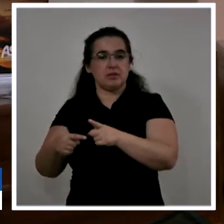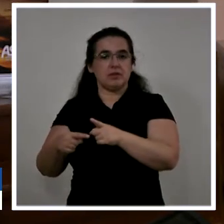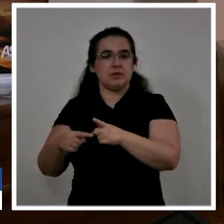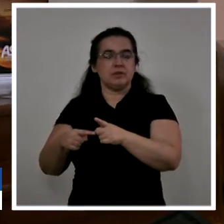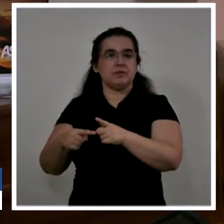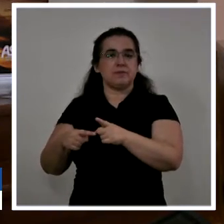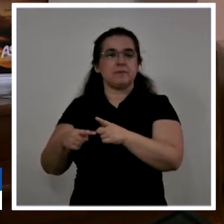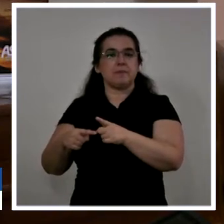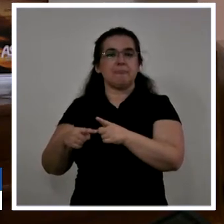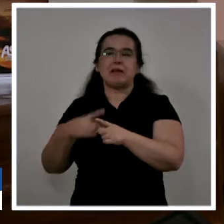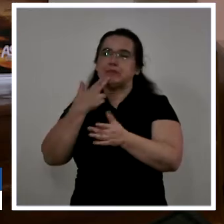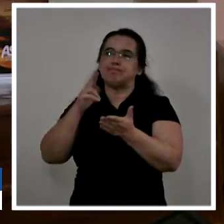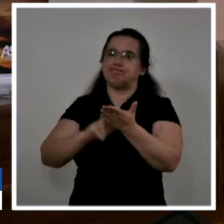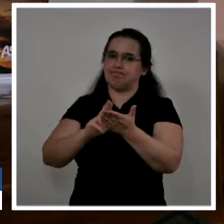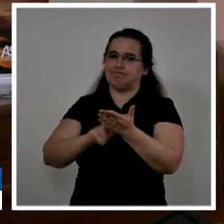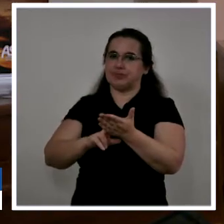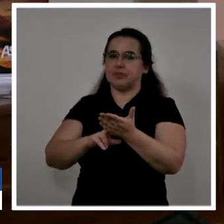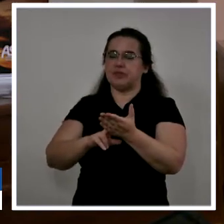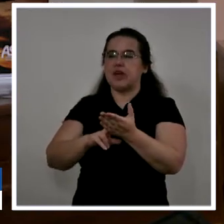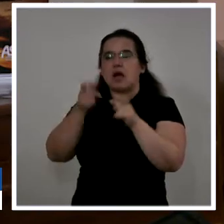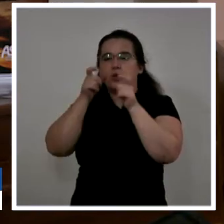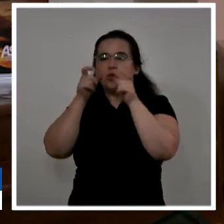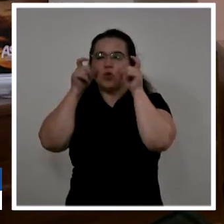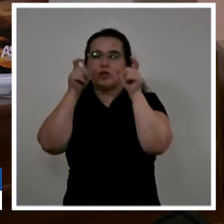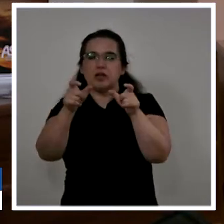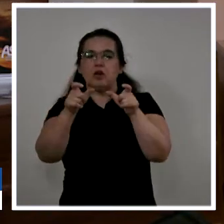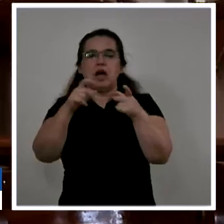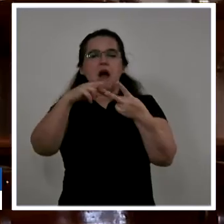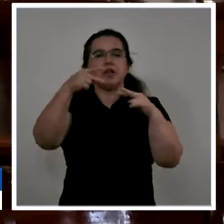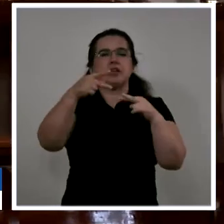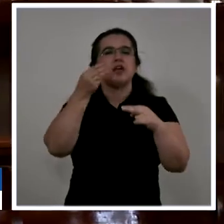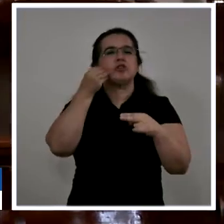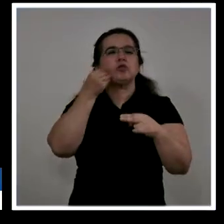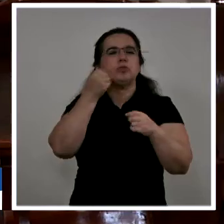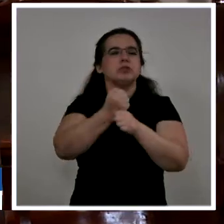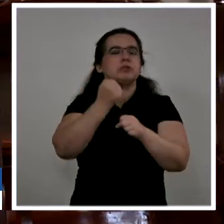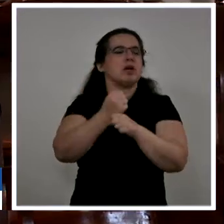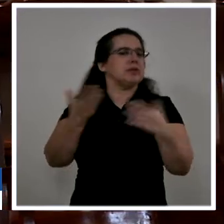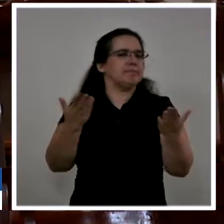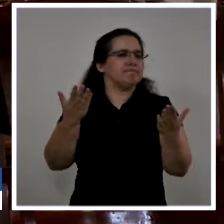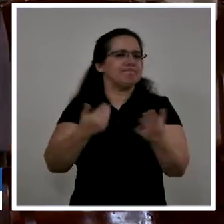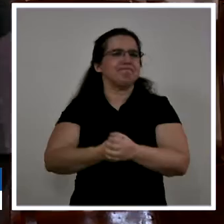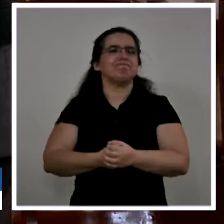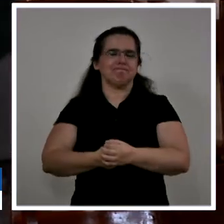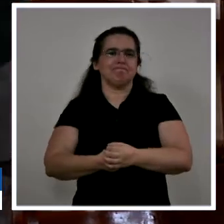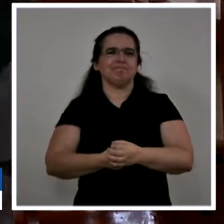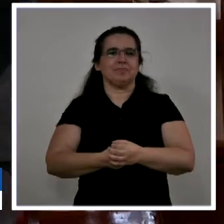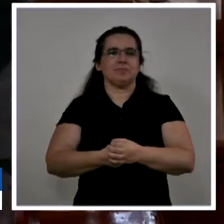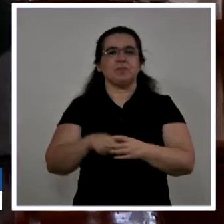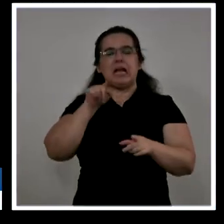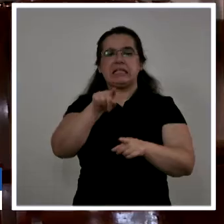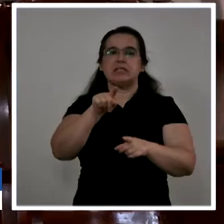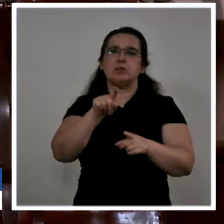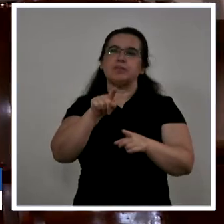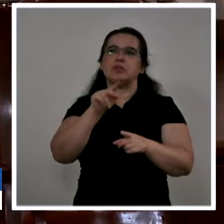outra metade, na verdade, são coisas que controlam como é que o ADN funciona. We call that not genetics. E é isso é o que nós